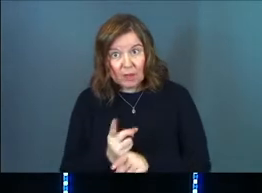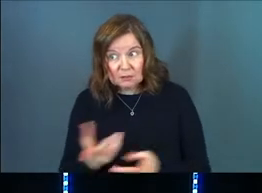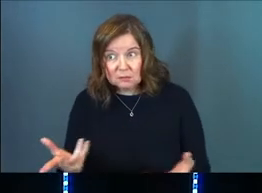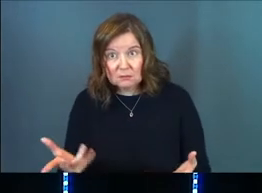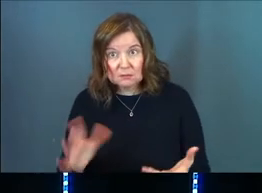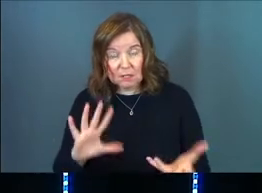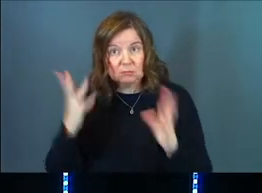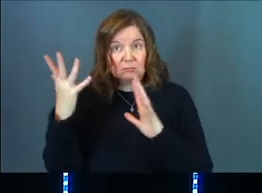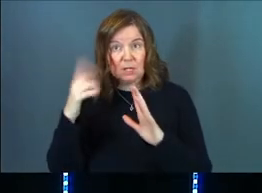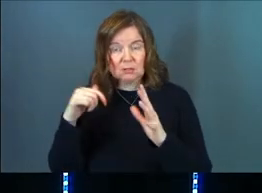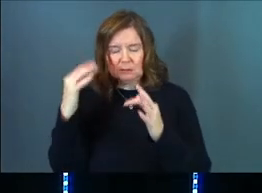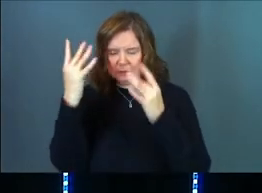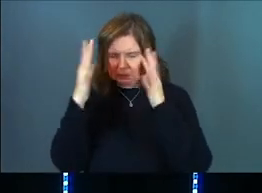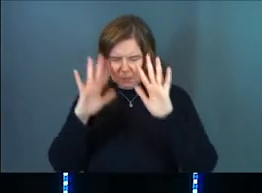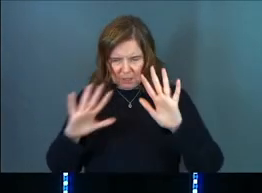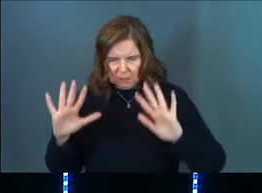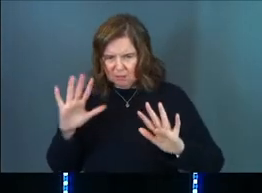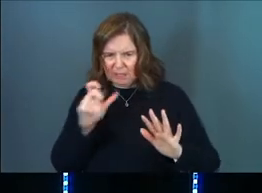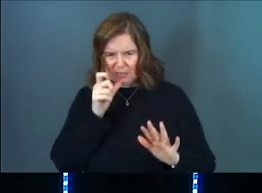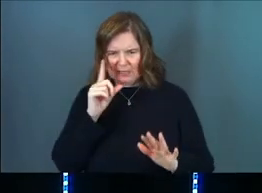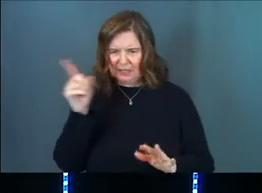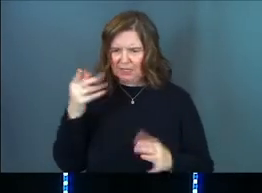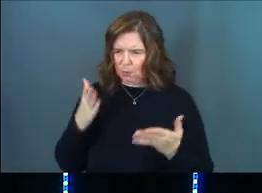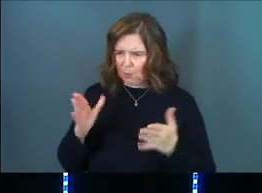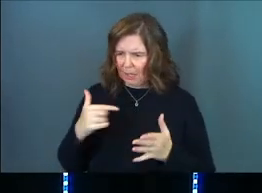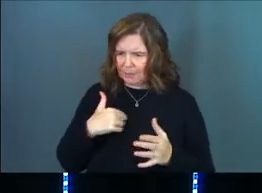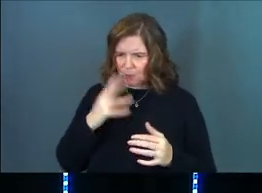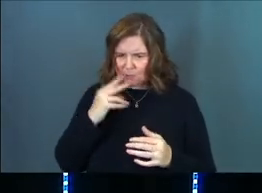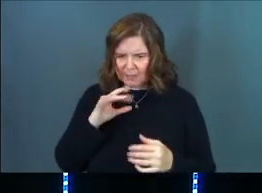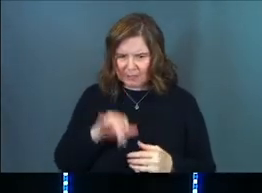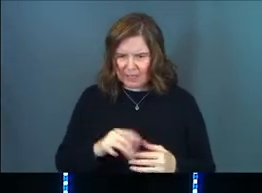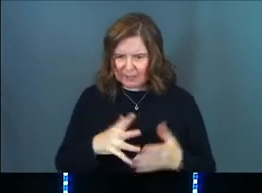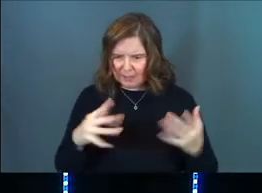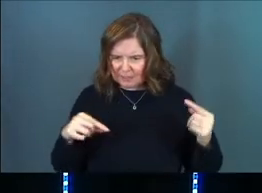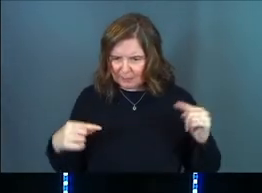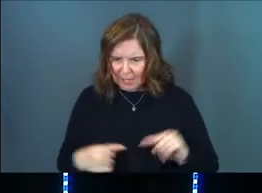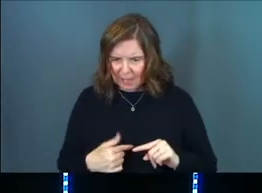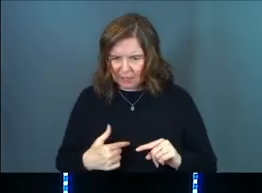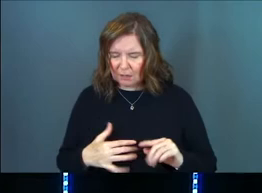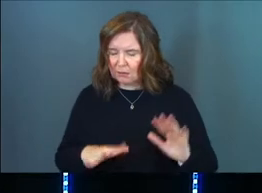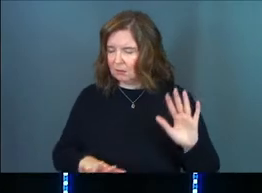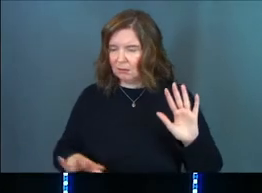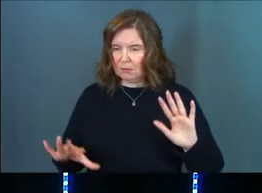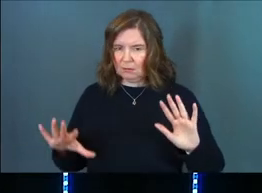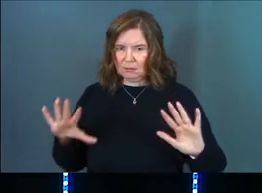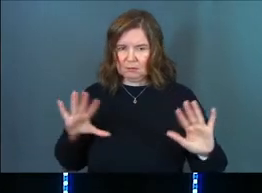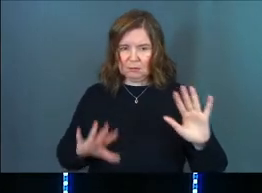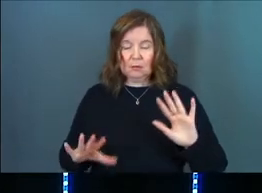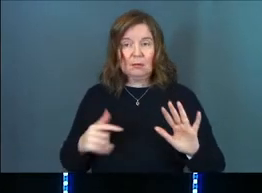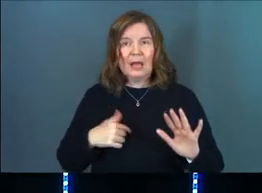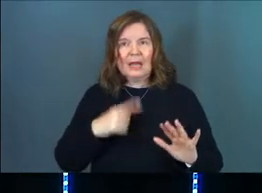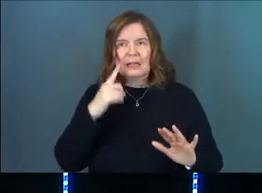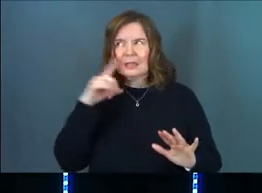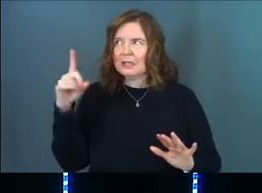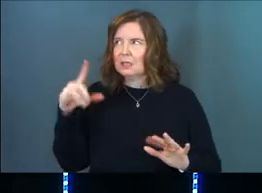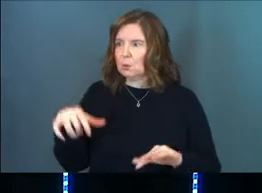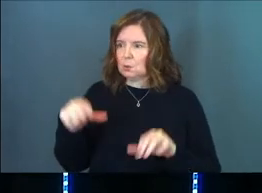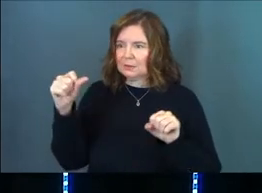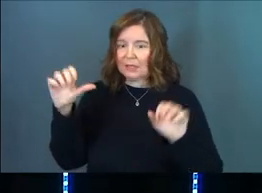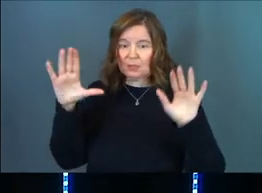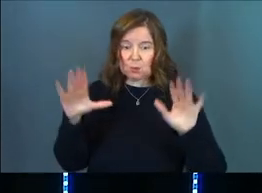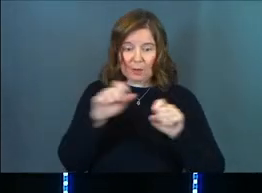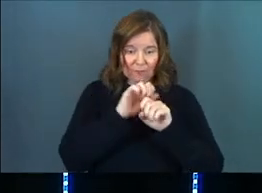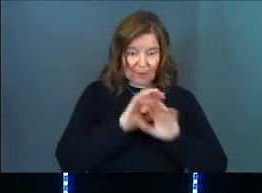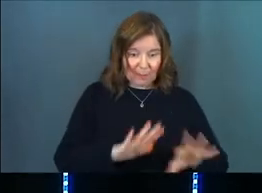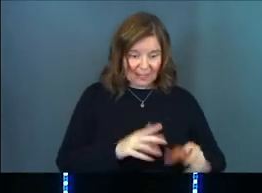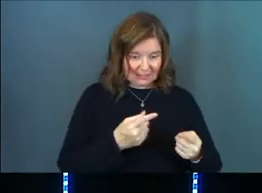does. And you're like, I didn't think he would allow me to experience this much pain. I didn't think he would take this